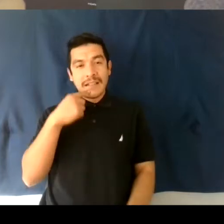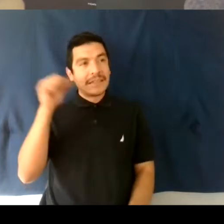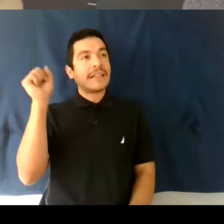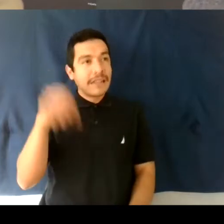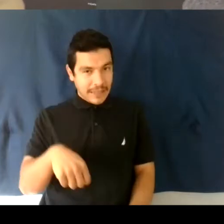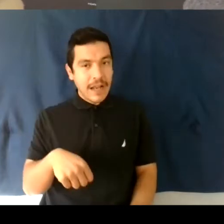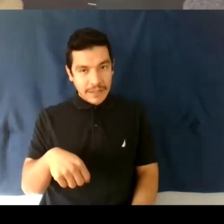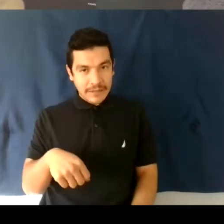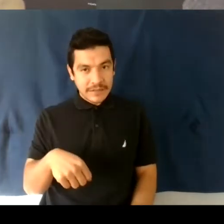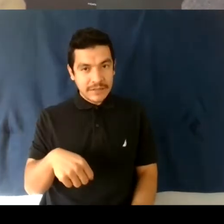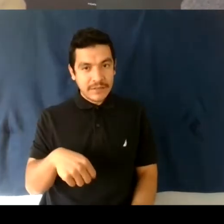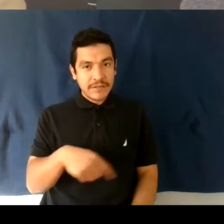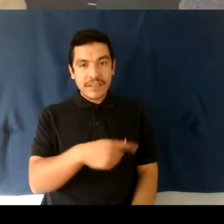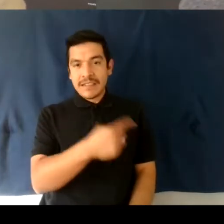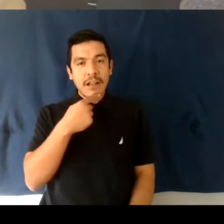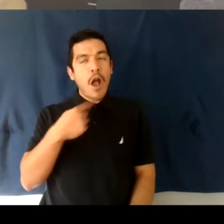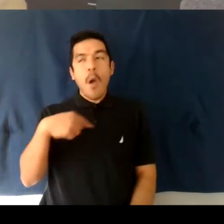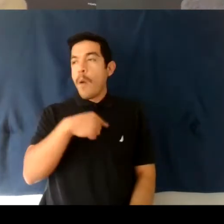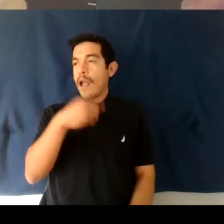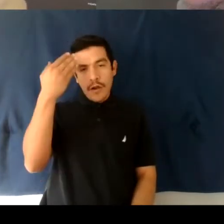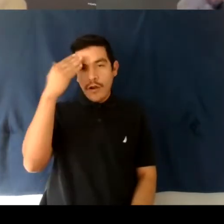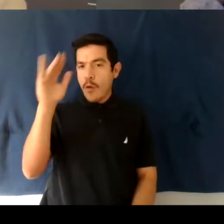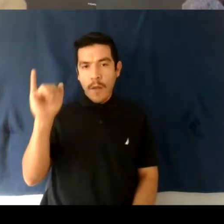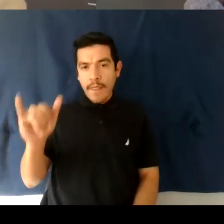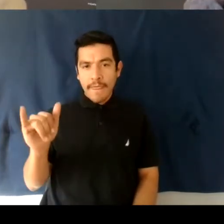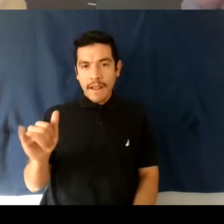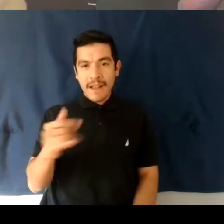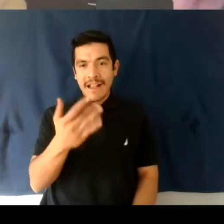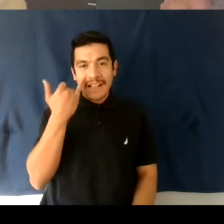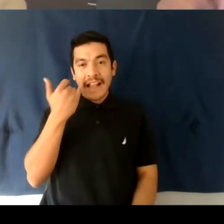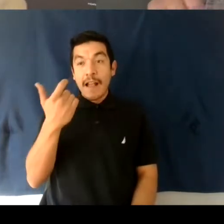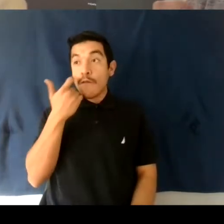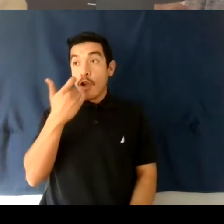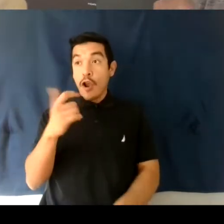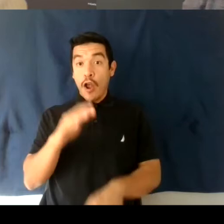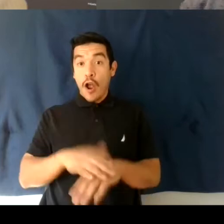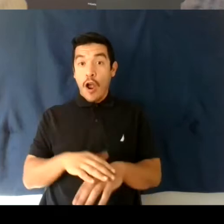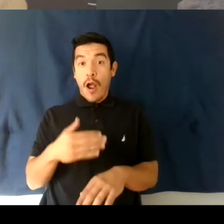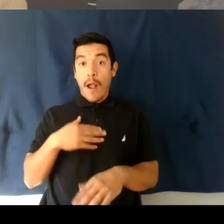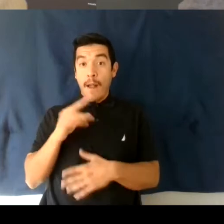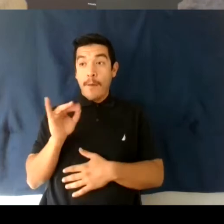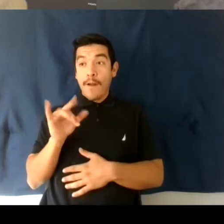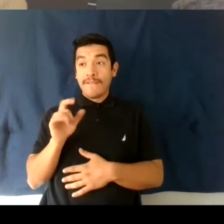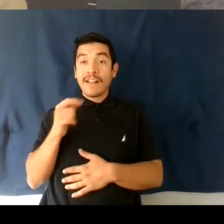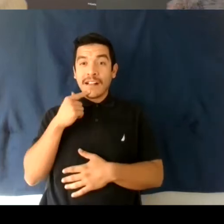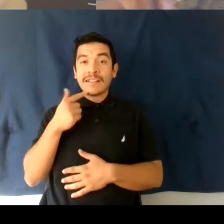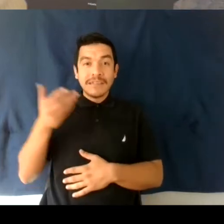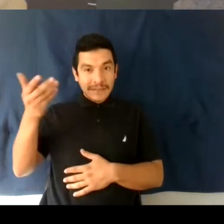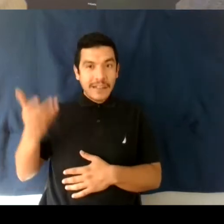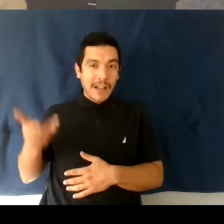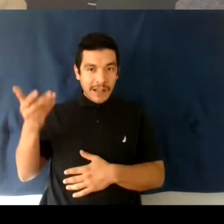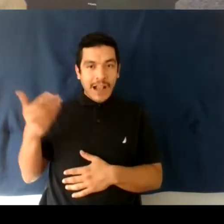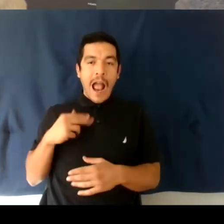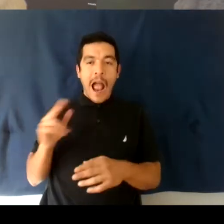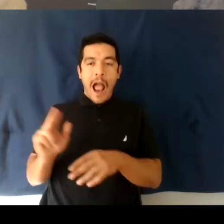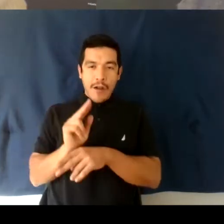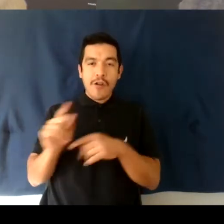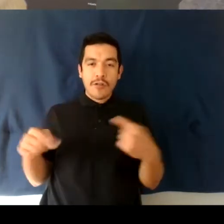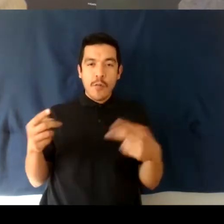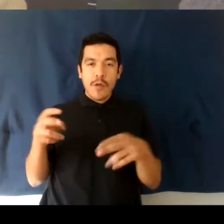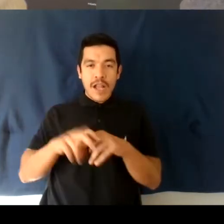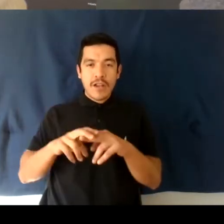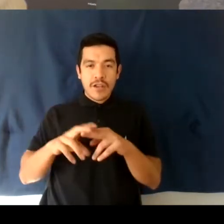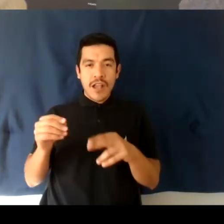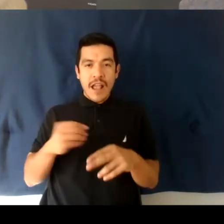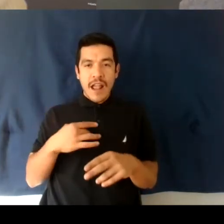And they said, oh, well, we didn't know that. And I said, well, if you looked on my thing, it says, I use a wheelchair and I have